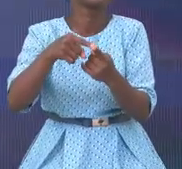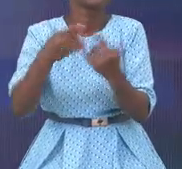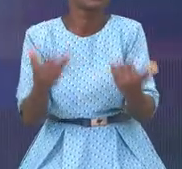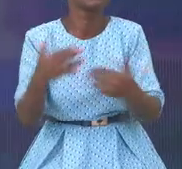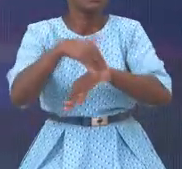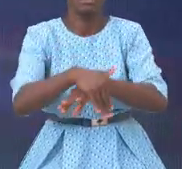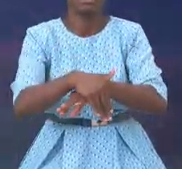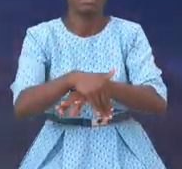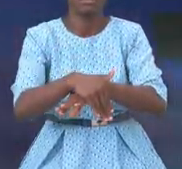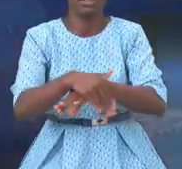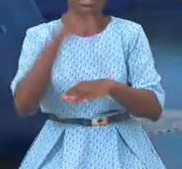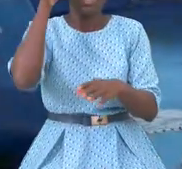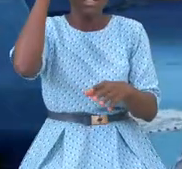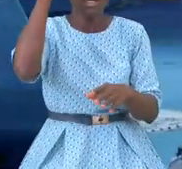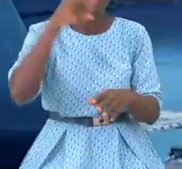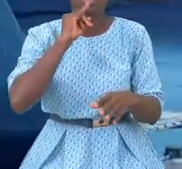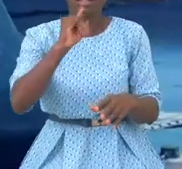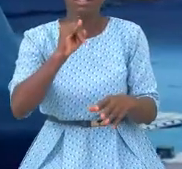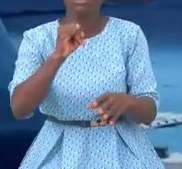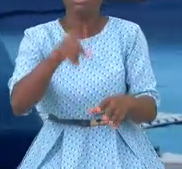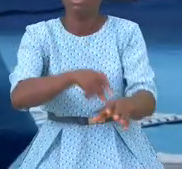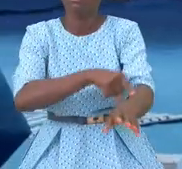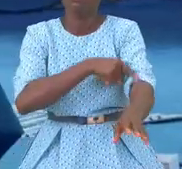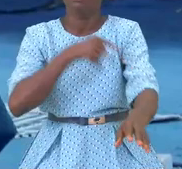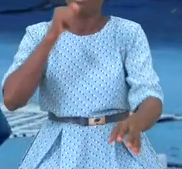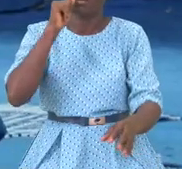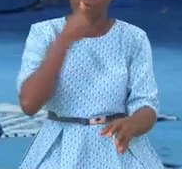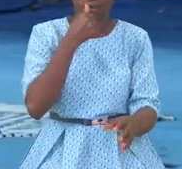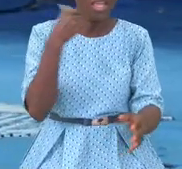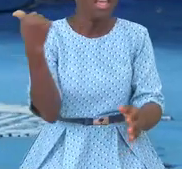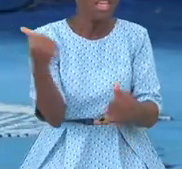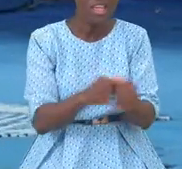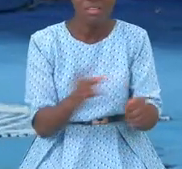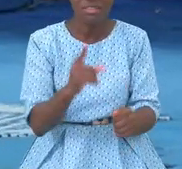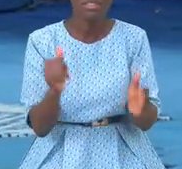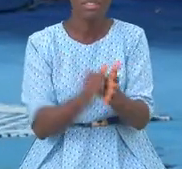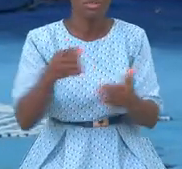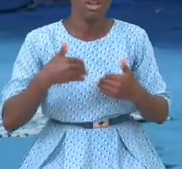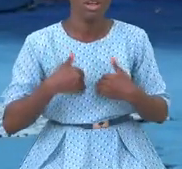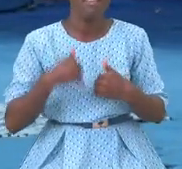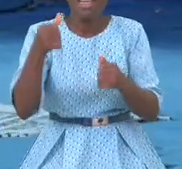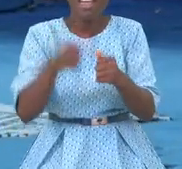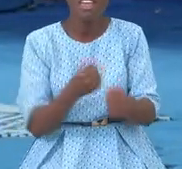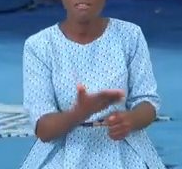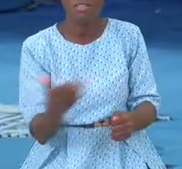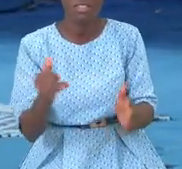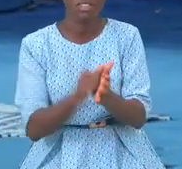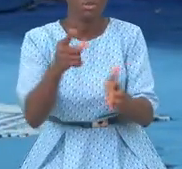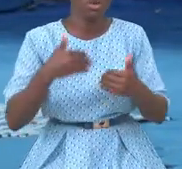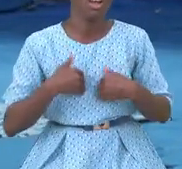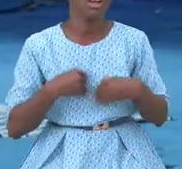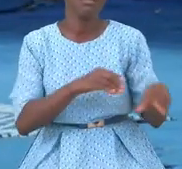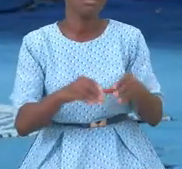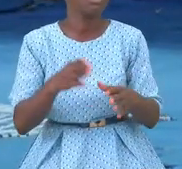have ever done, he said, aren't you tired? Aren't you weary? Aren't you fed up